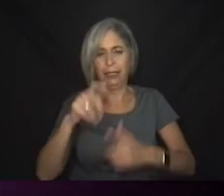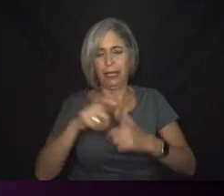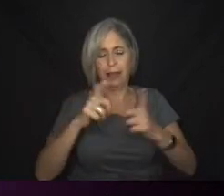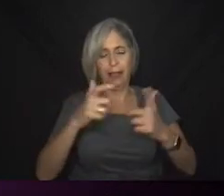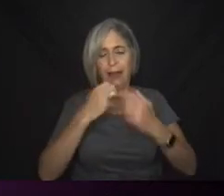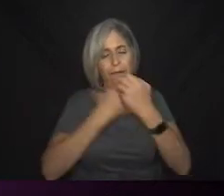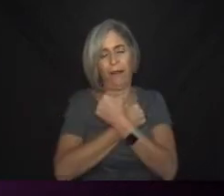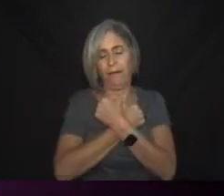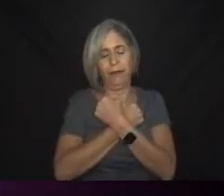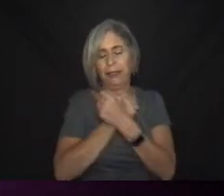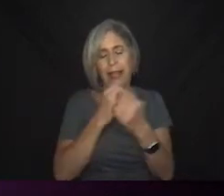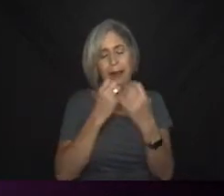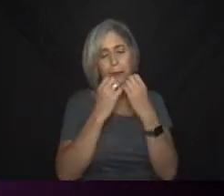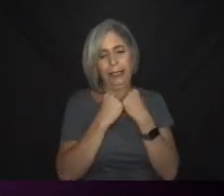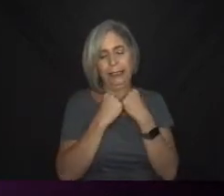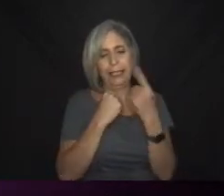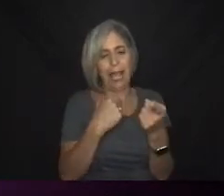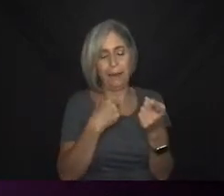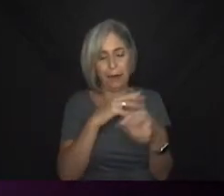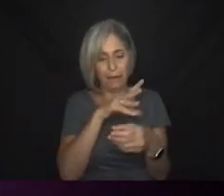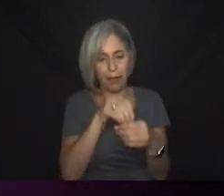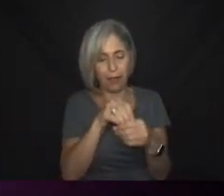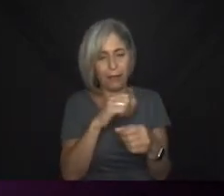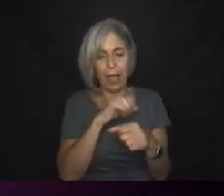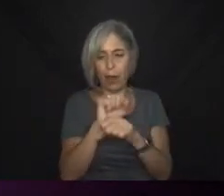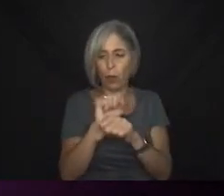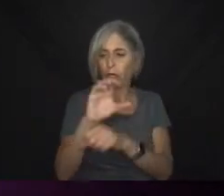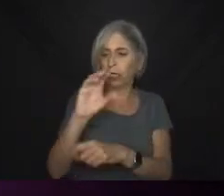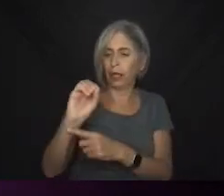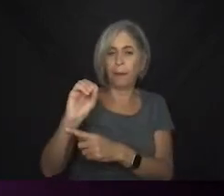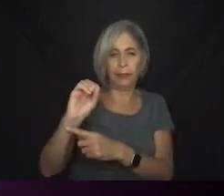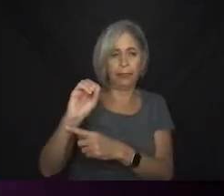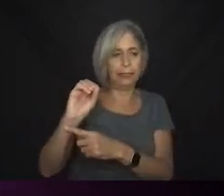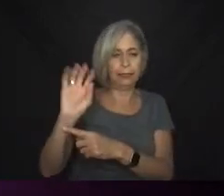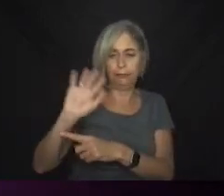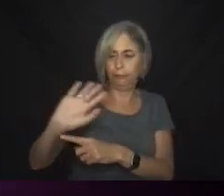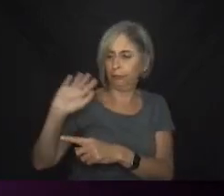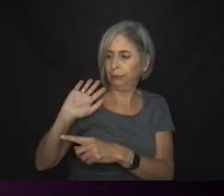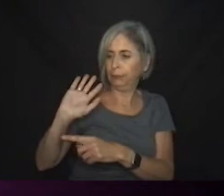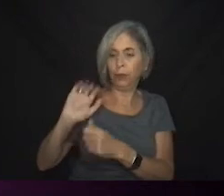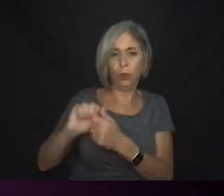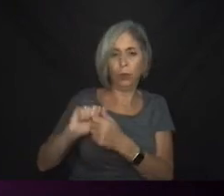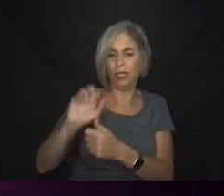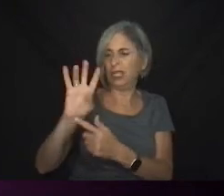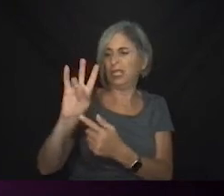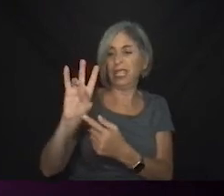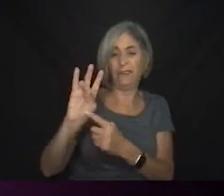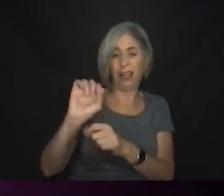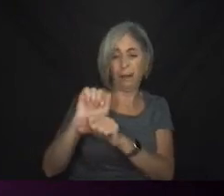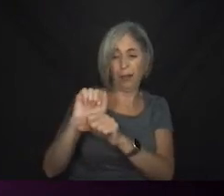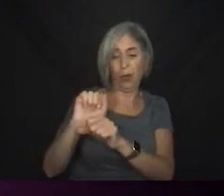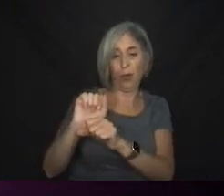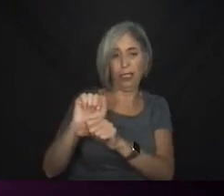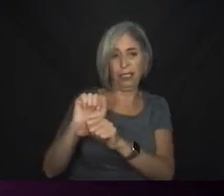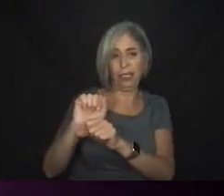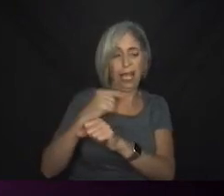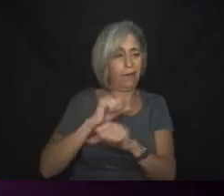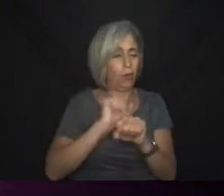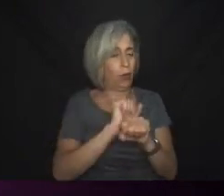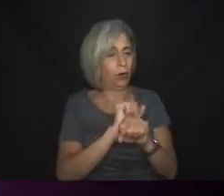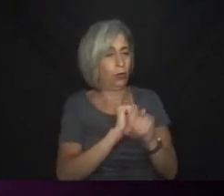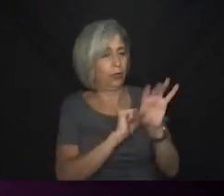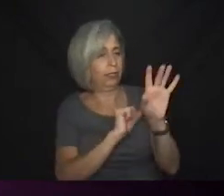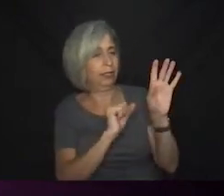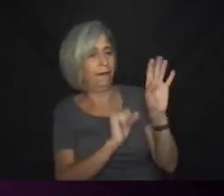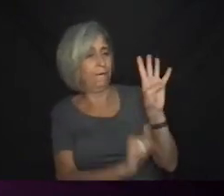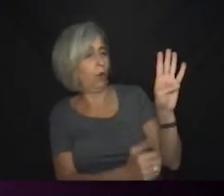the tech industry. Like I've been part of, look, I've worked at companies with 7 employees. I've worked at companies with